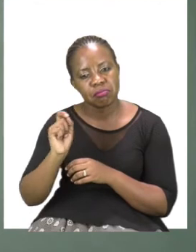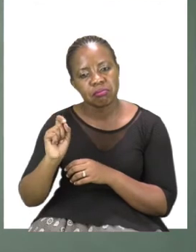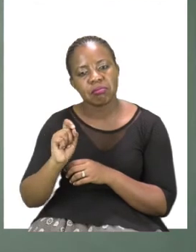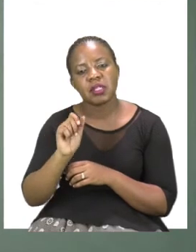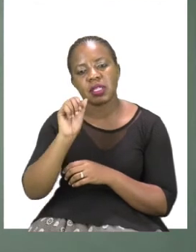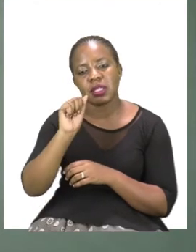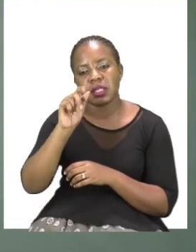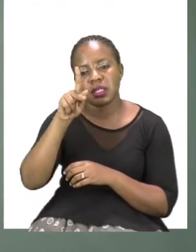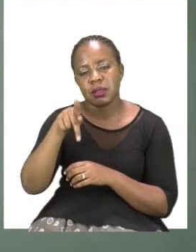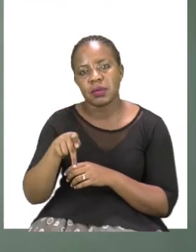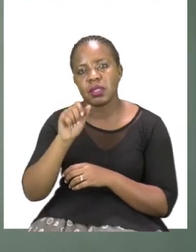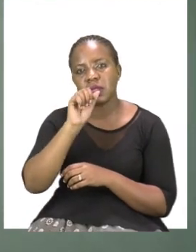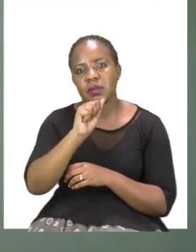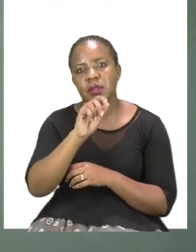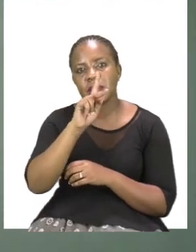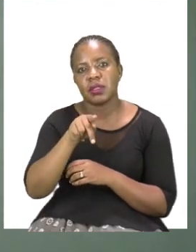the word April.